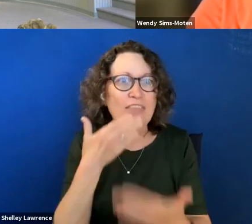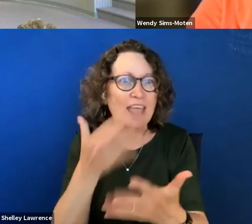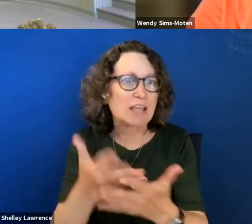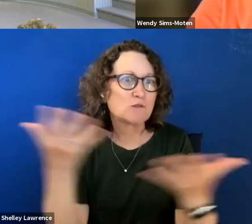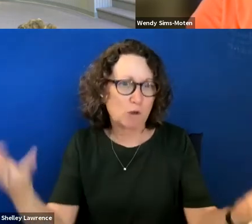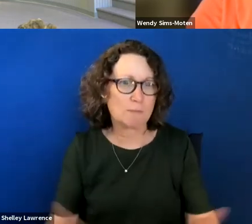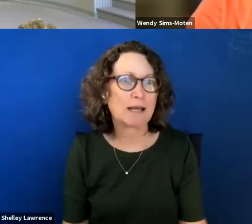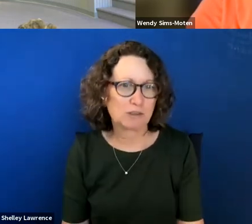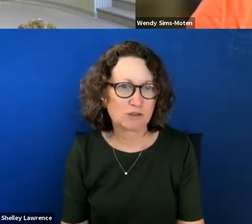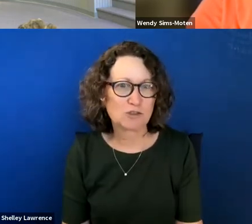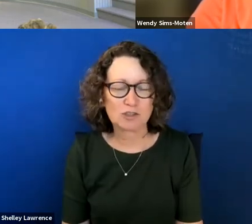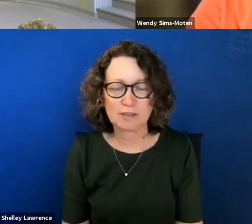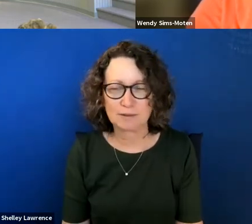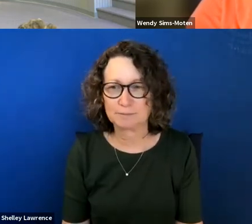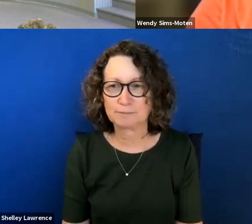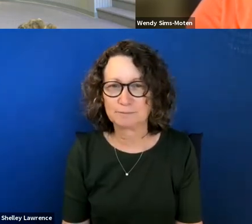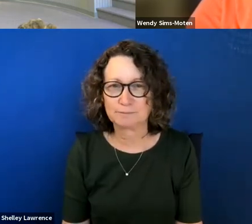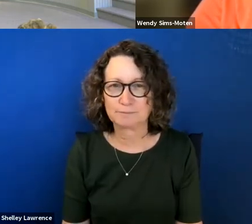so much.